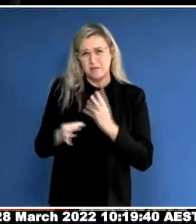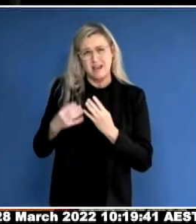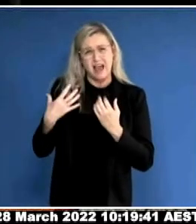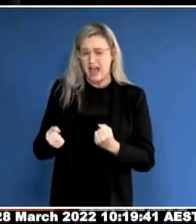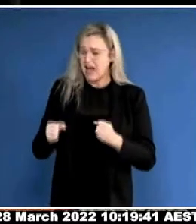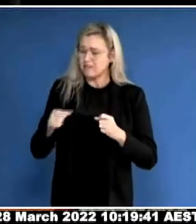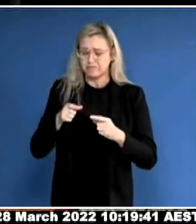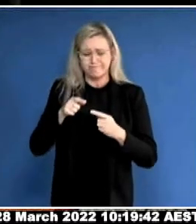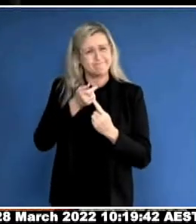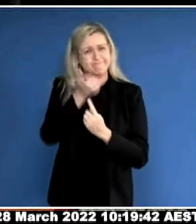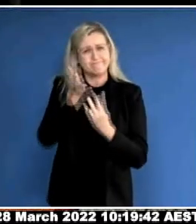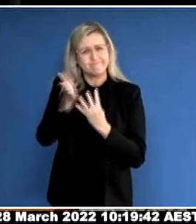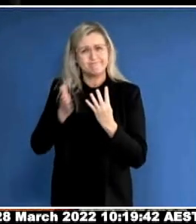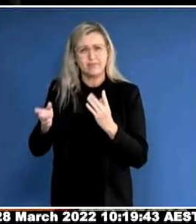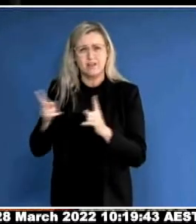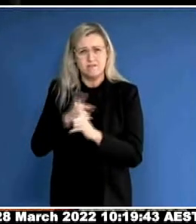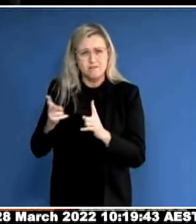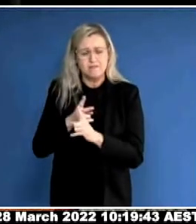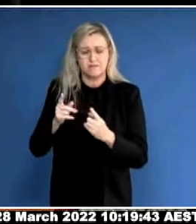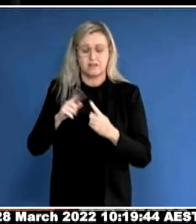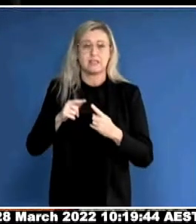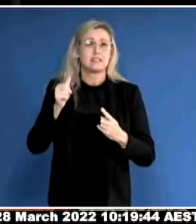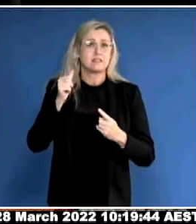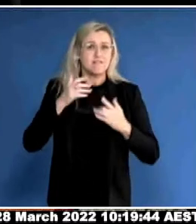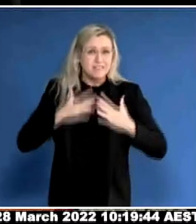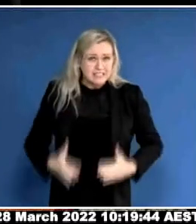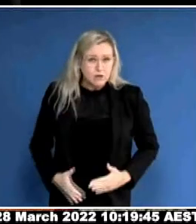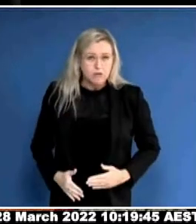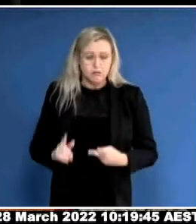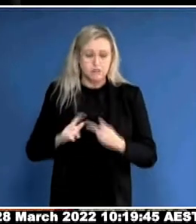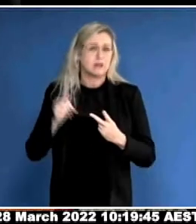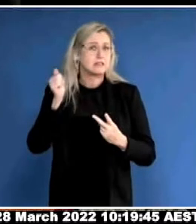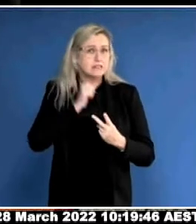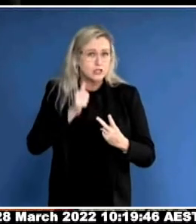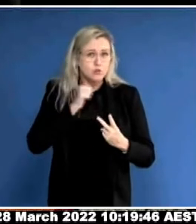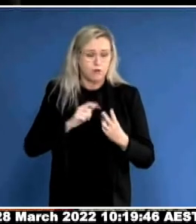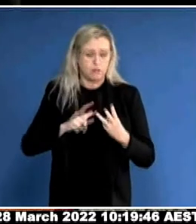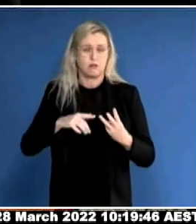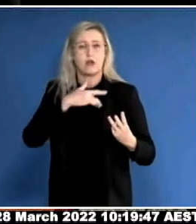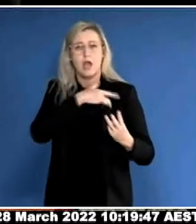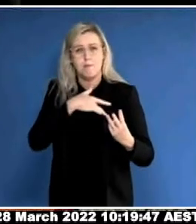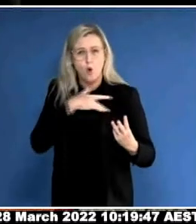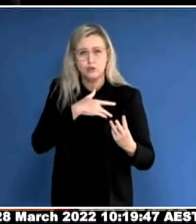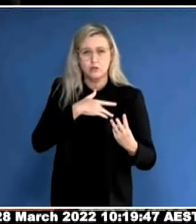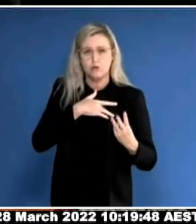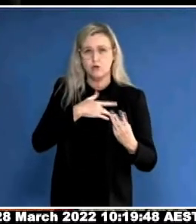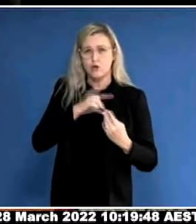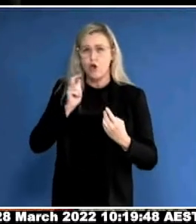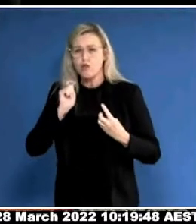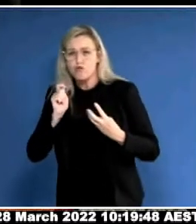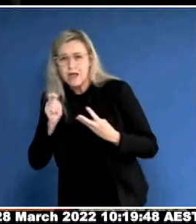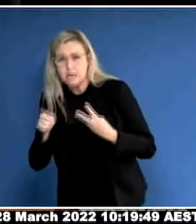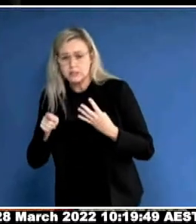including physical, sexual, emotional abuse, threats, intimidation, coercion,